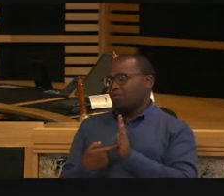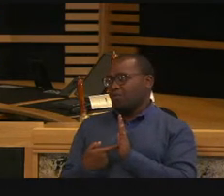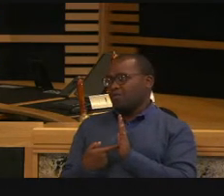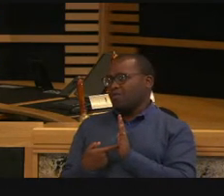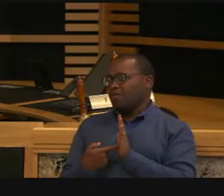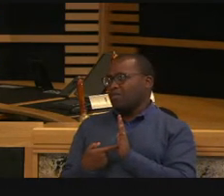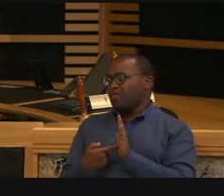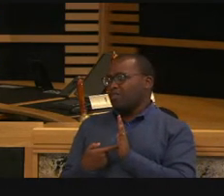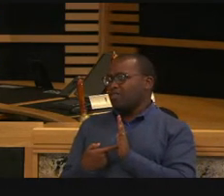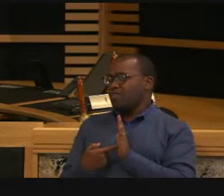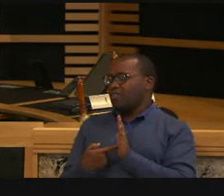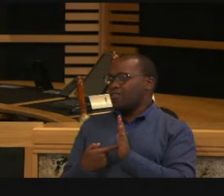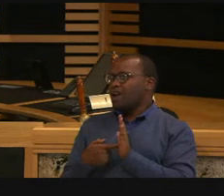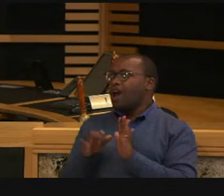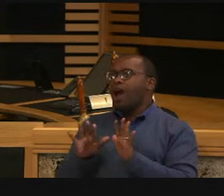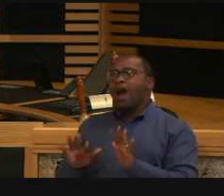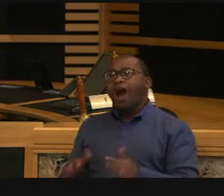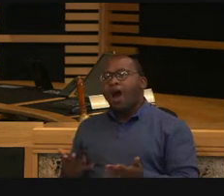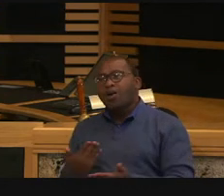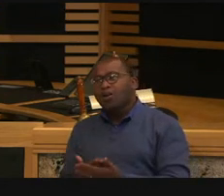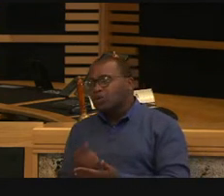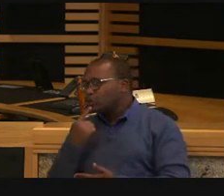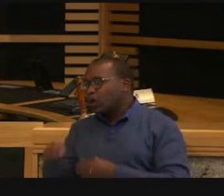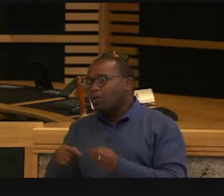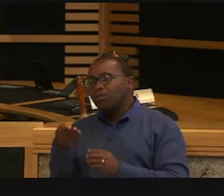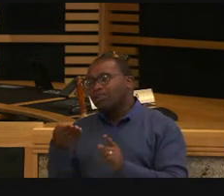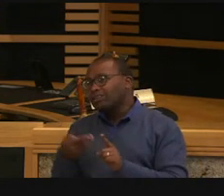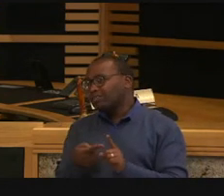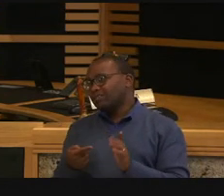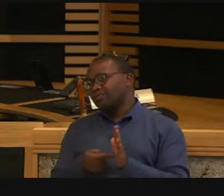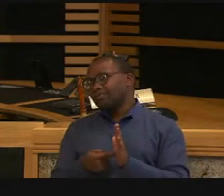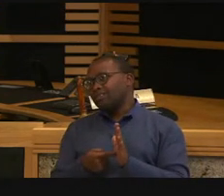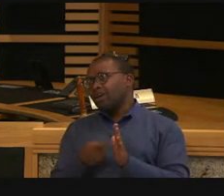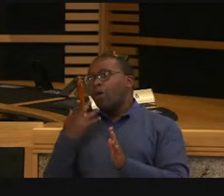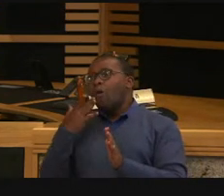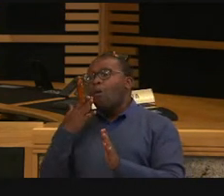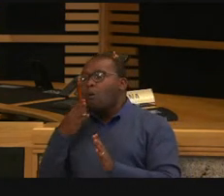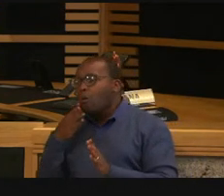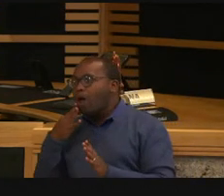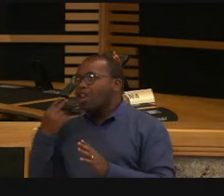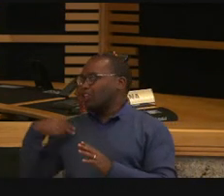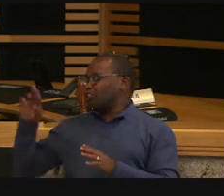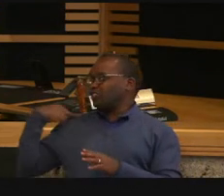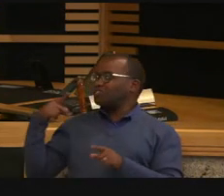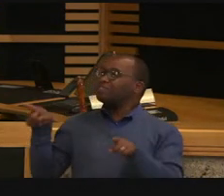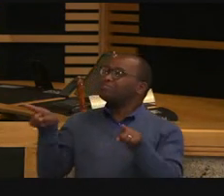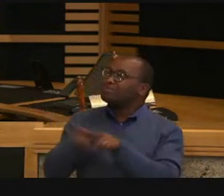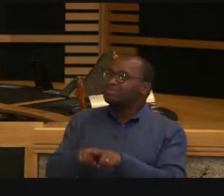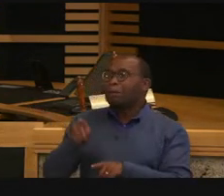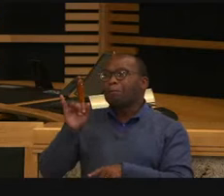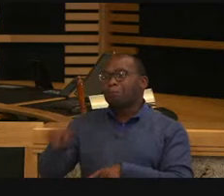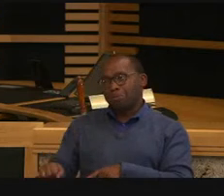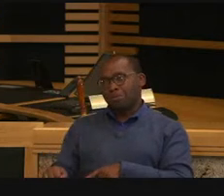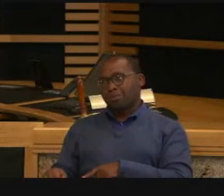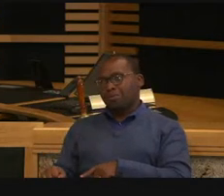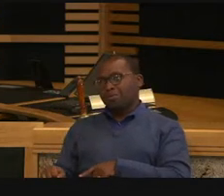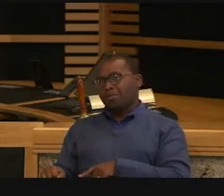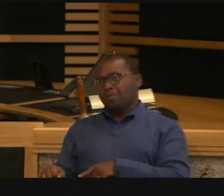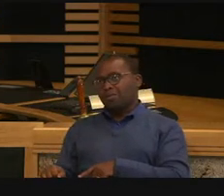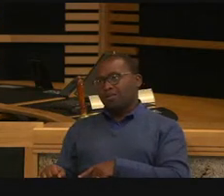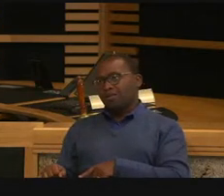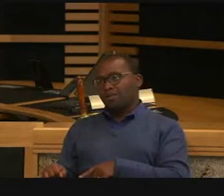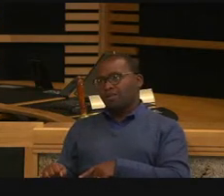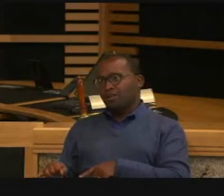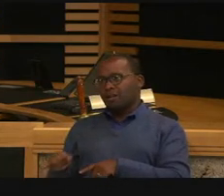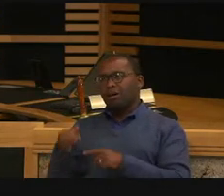bulletproof when uniforms are a problem? which traffic officer will be taken seriously when exercising